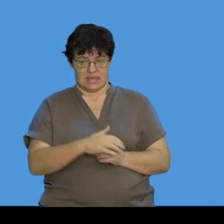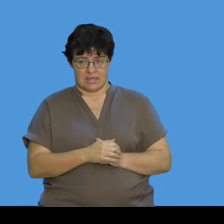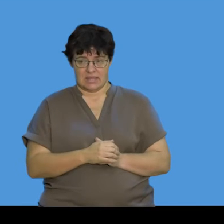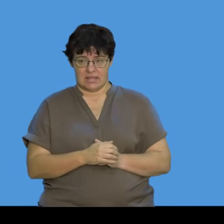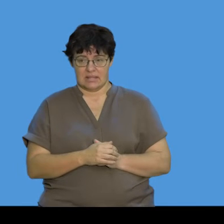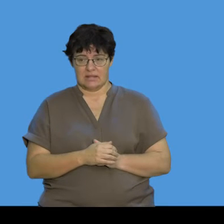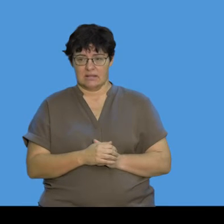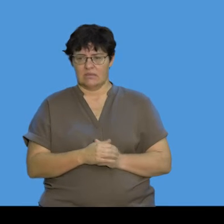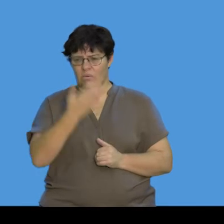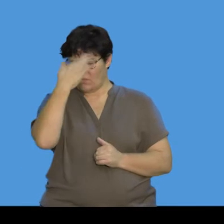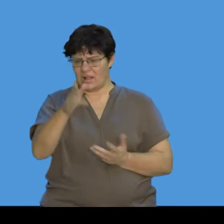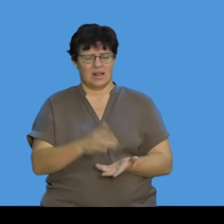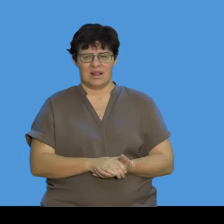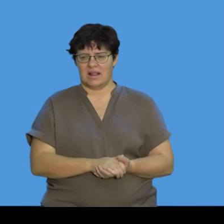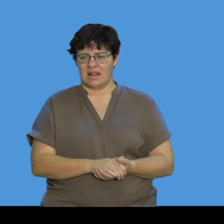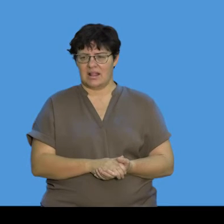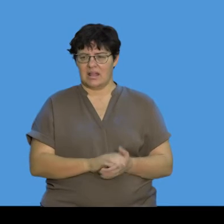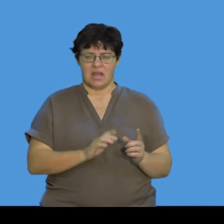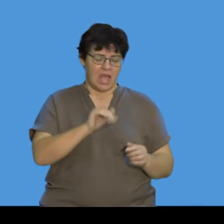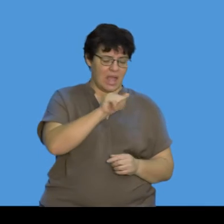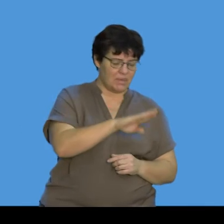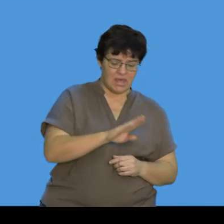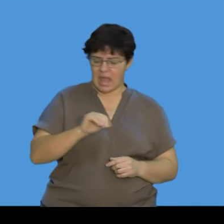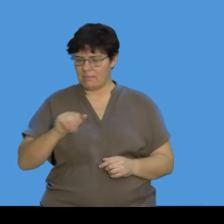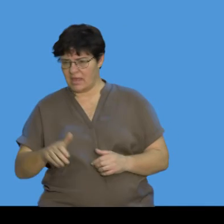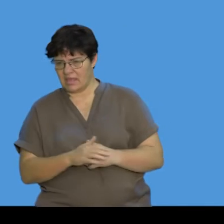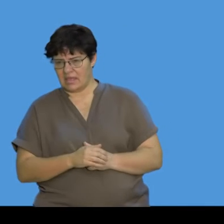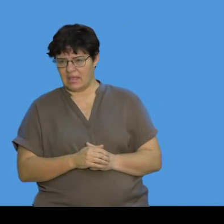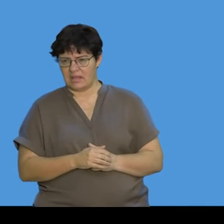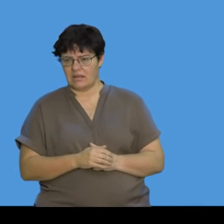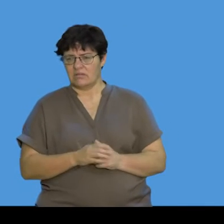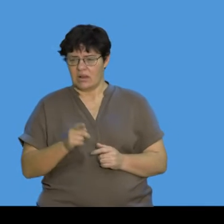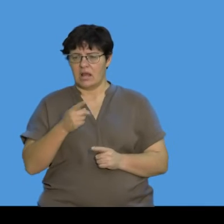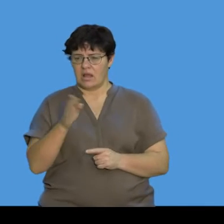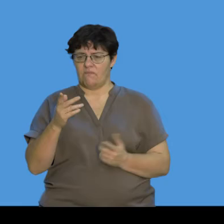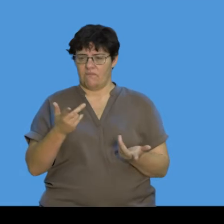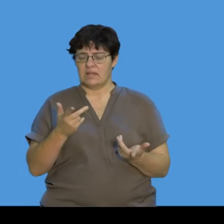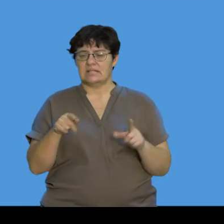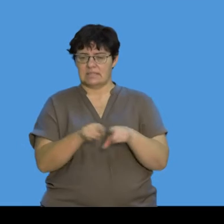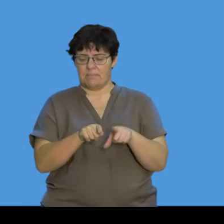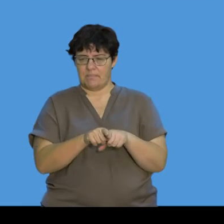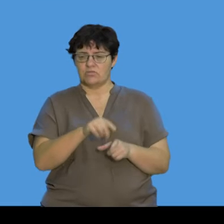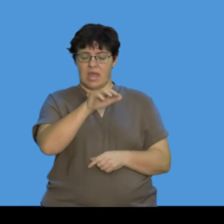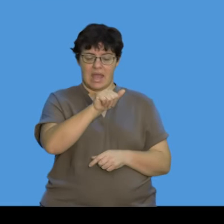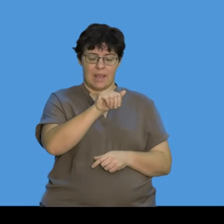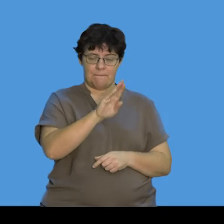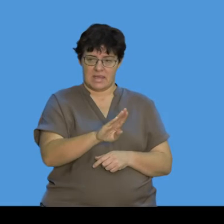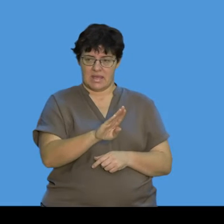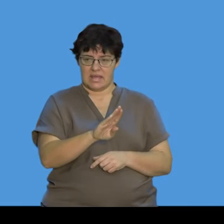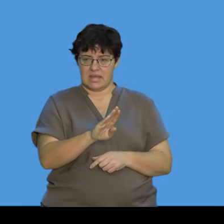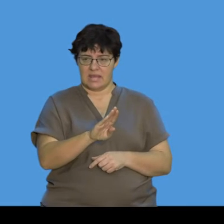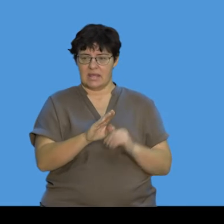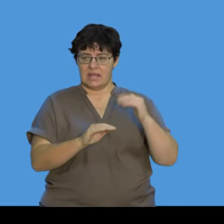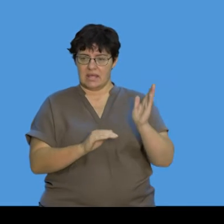by BA. And then you know, guys, there's AB there. I can take it out as a common factor. So that's